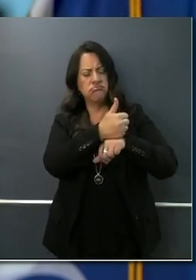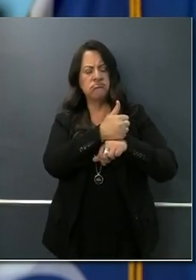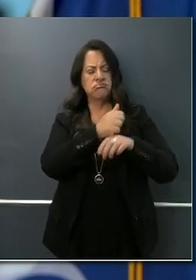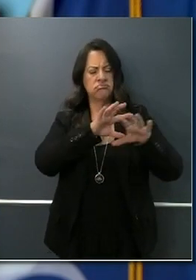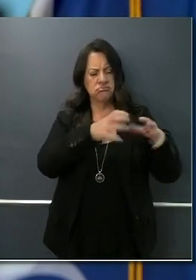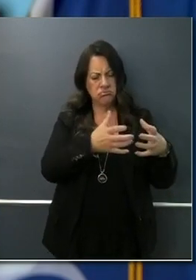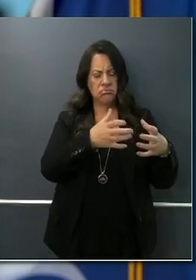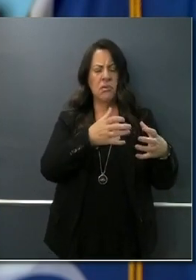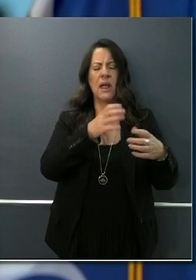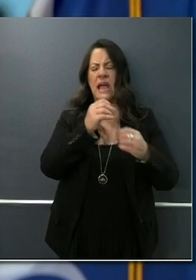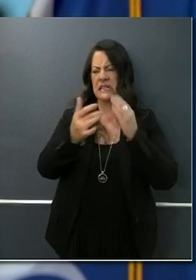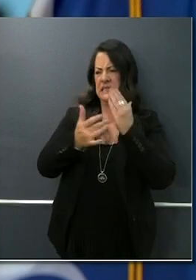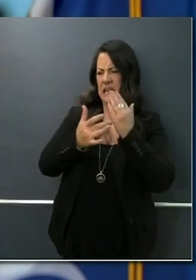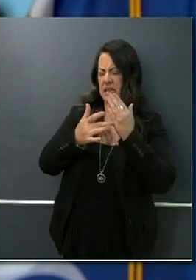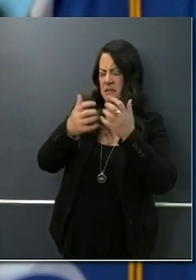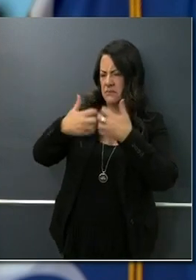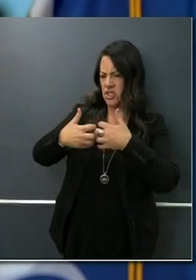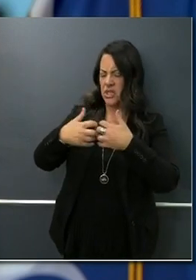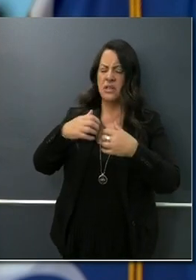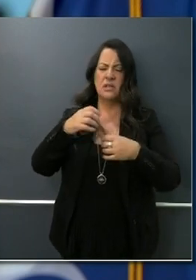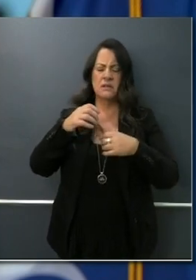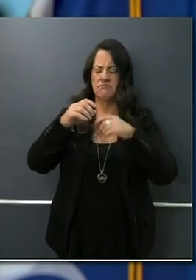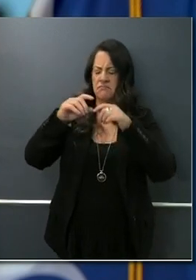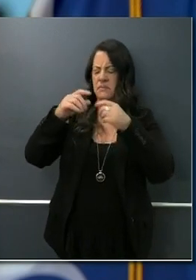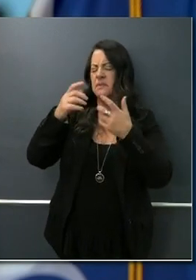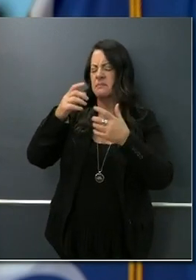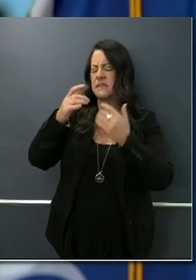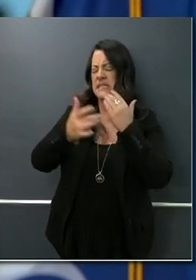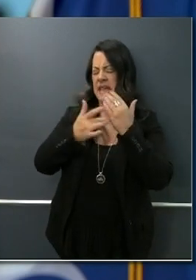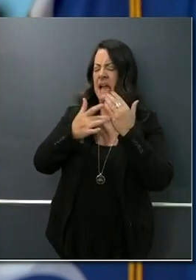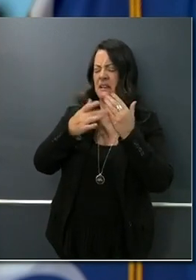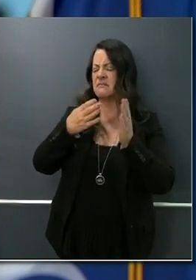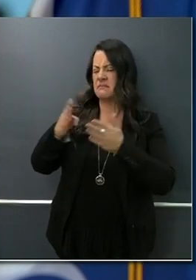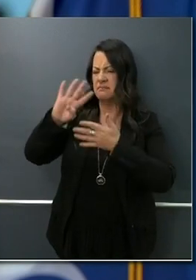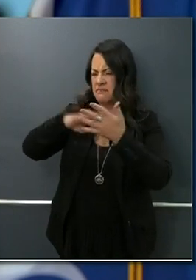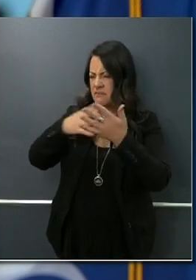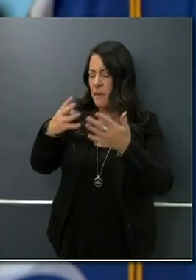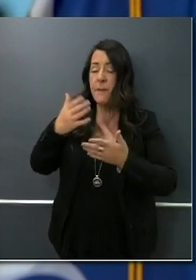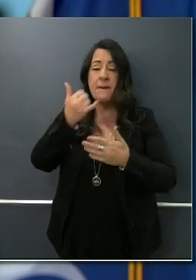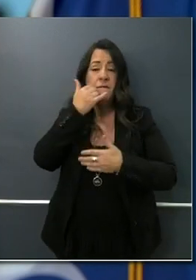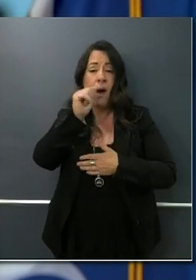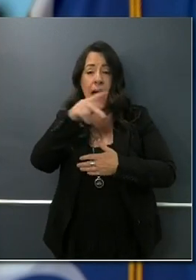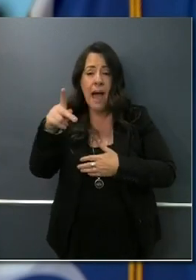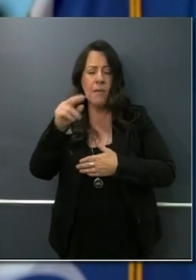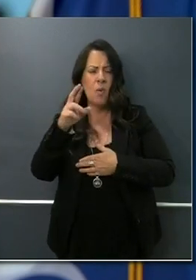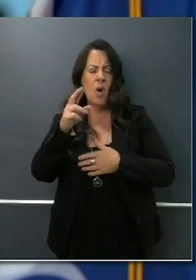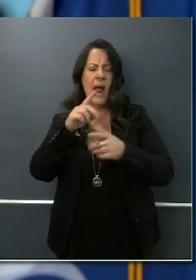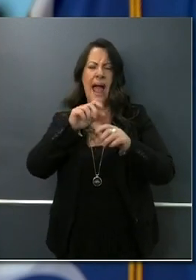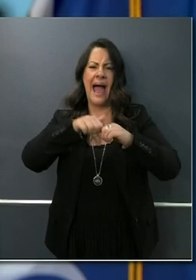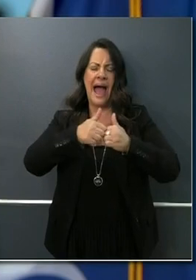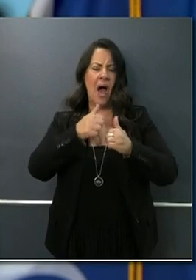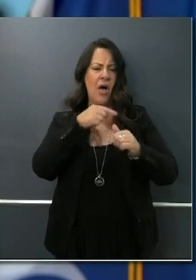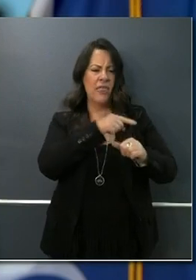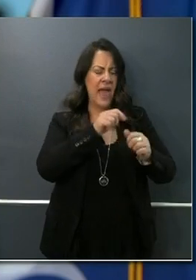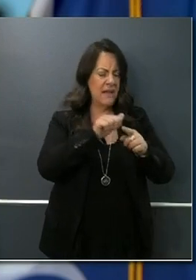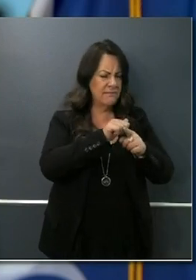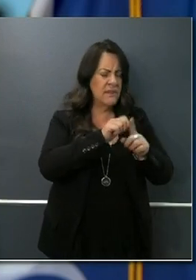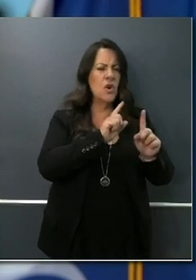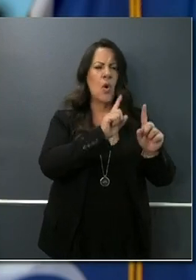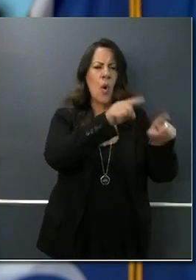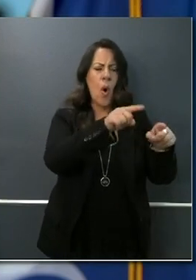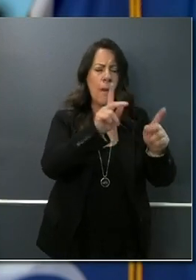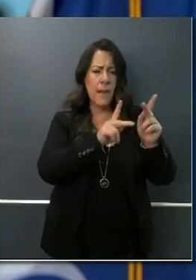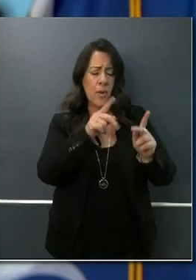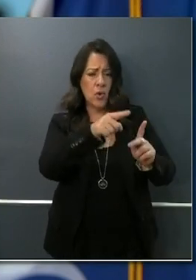tech companies to automate contact tracing through a phone app or other technology? And then last week you said that the